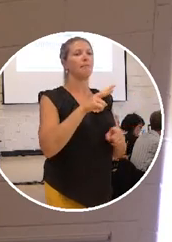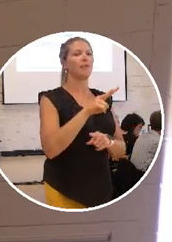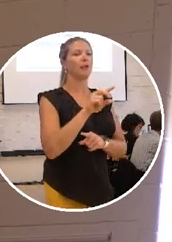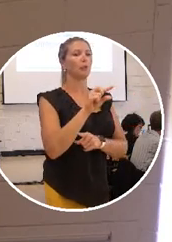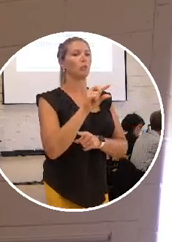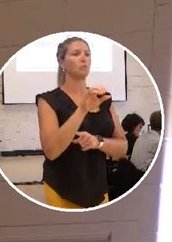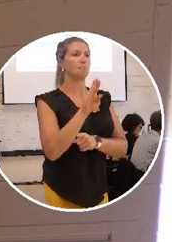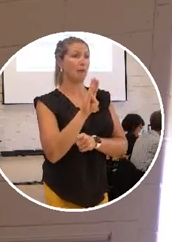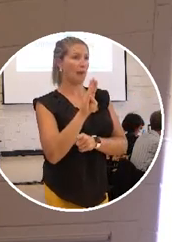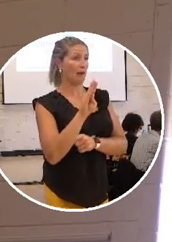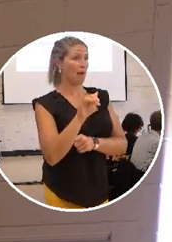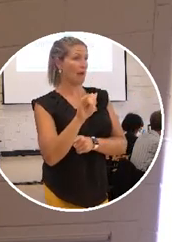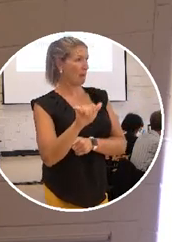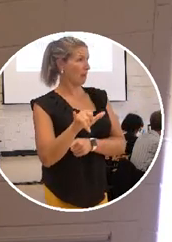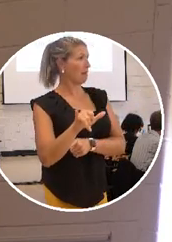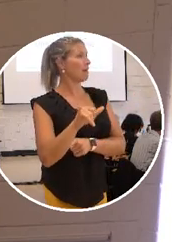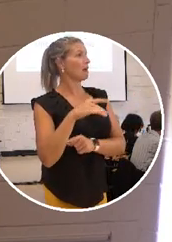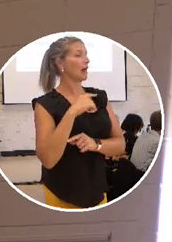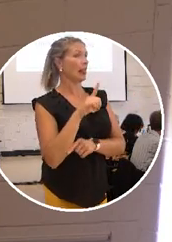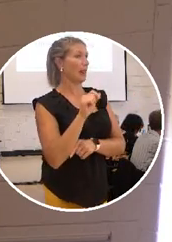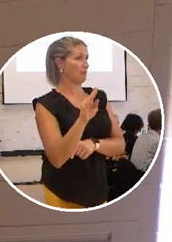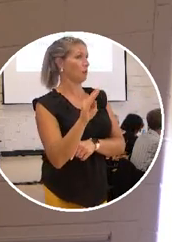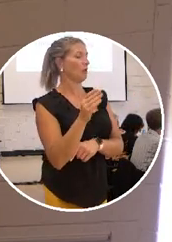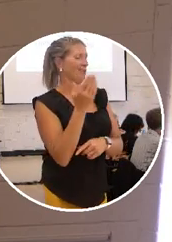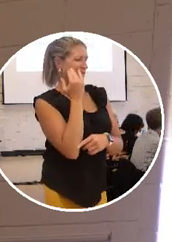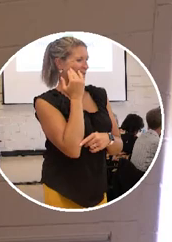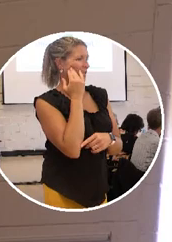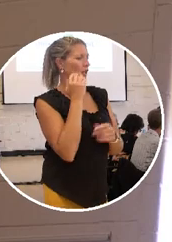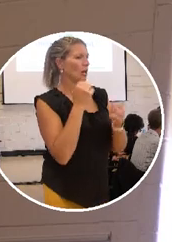changes to the Constitution and bylaws.